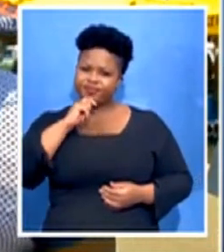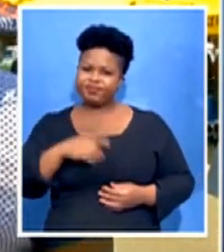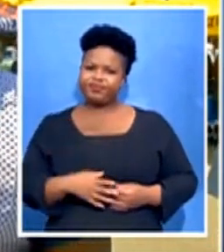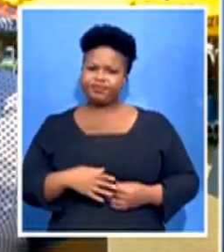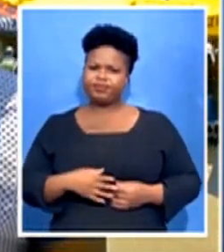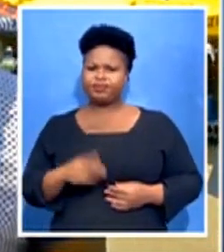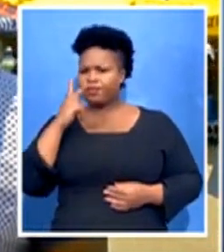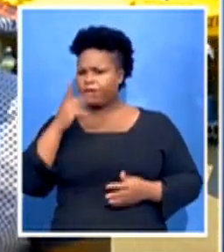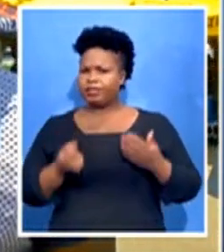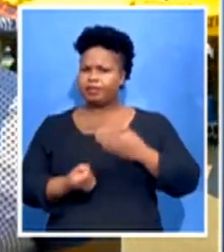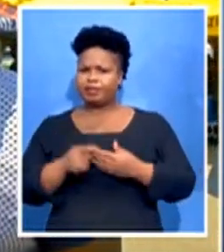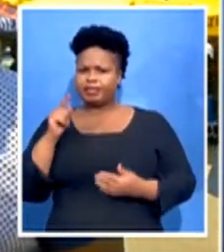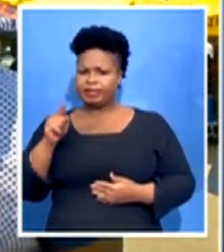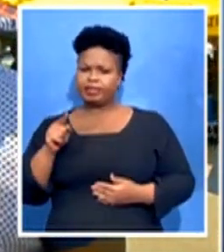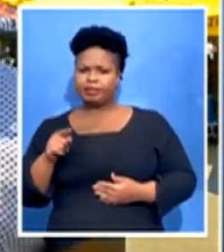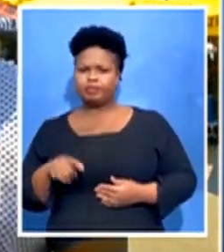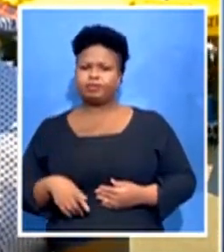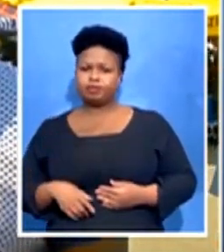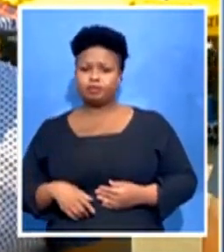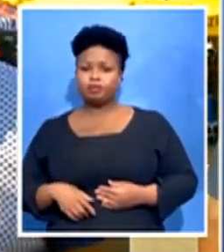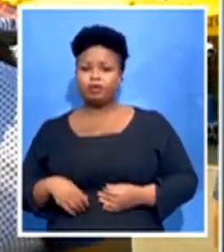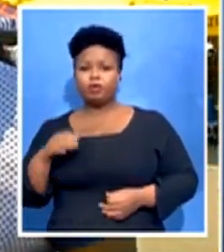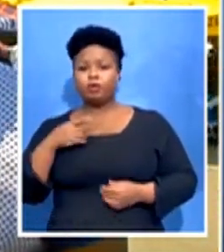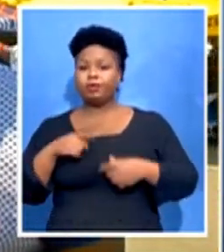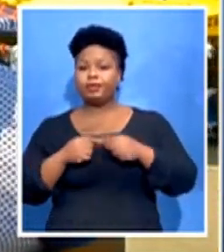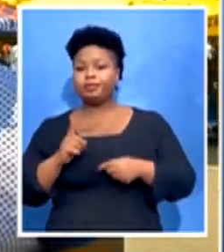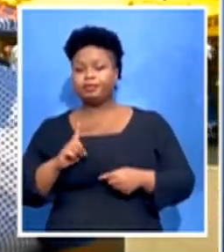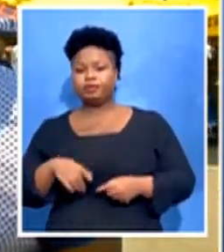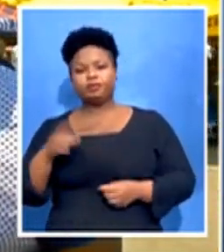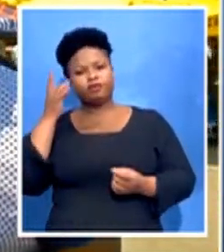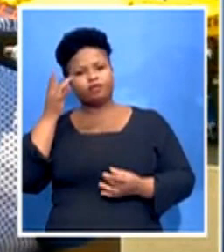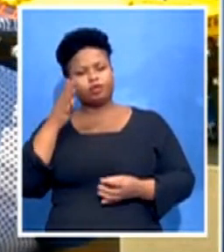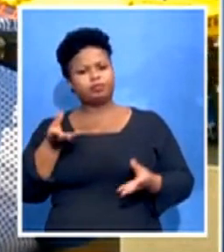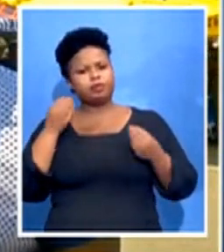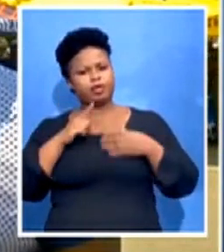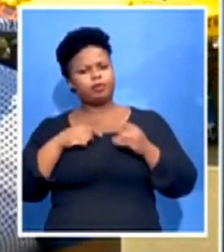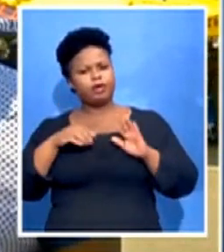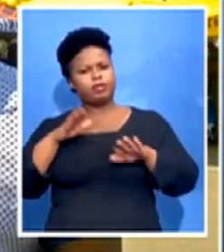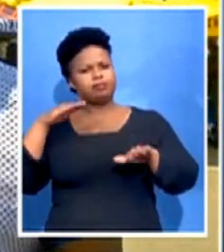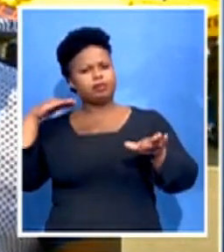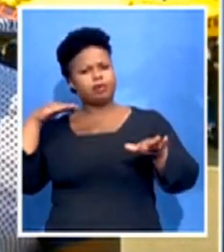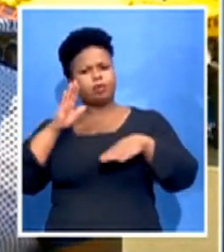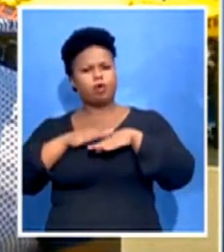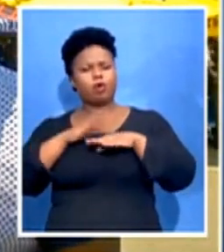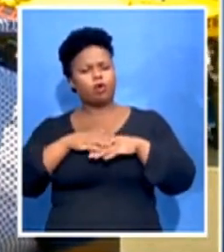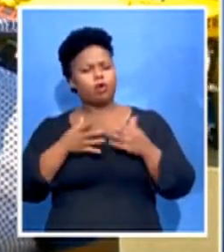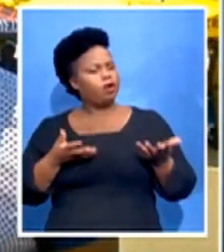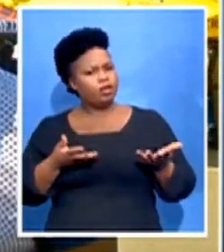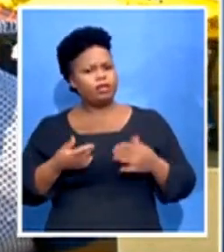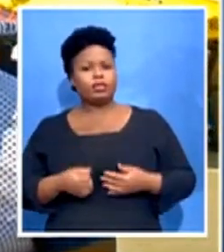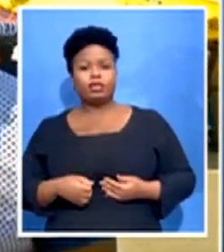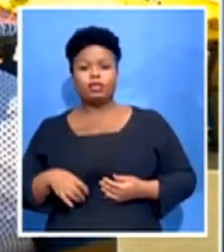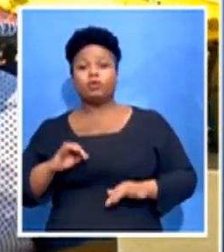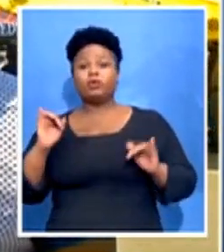are, especially with regards to information you're getting about traffic volumes and the like, and especially this warning about